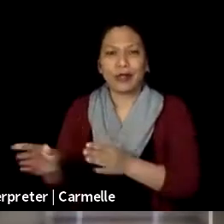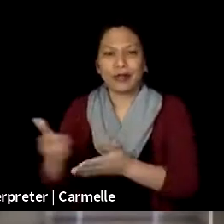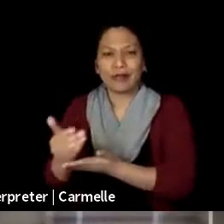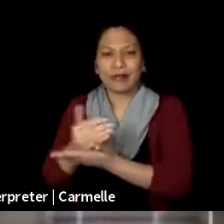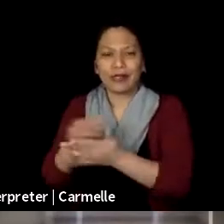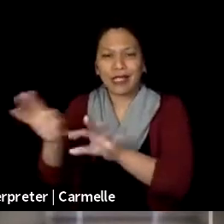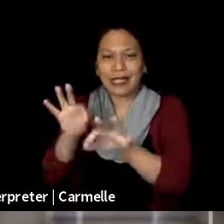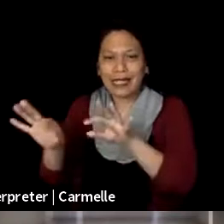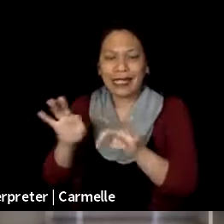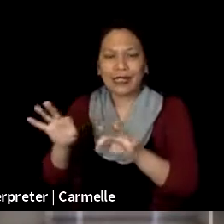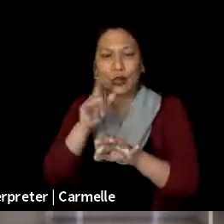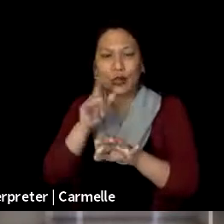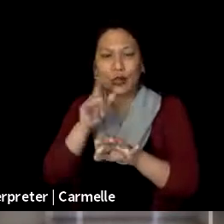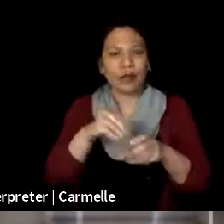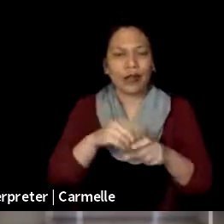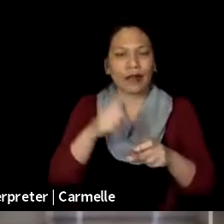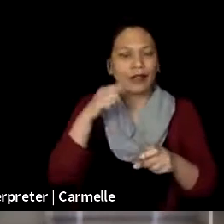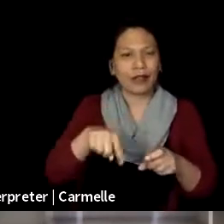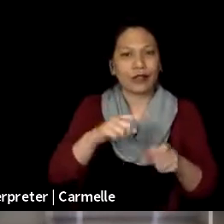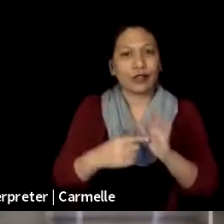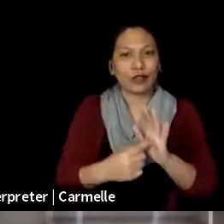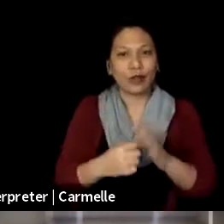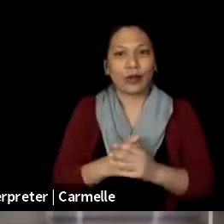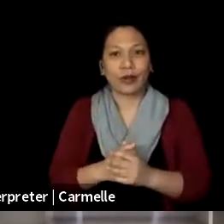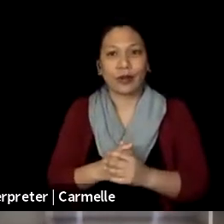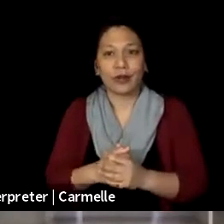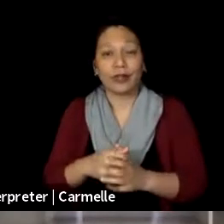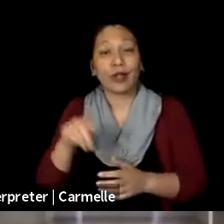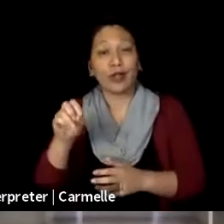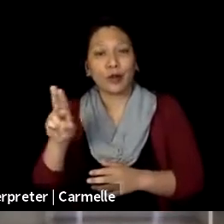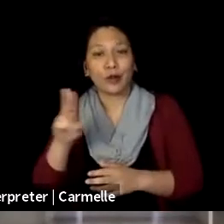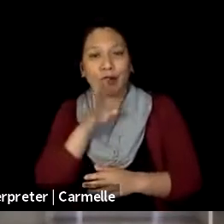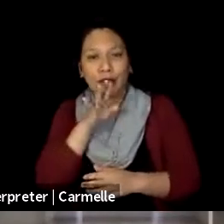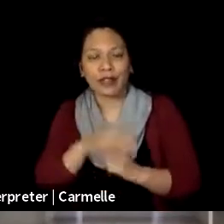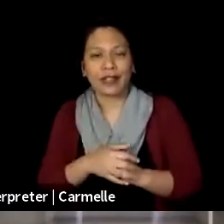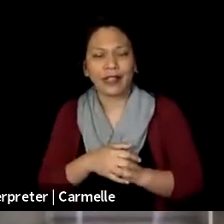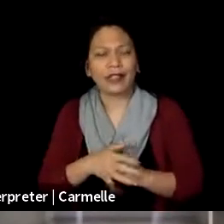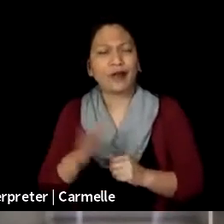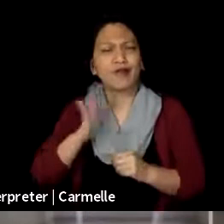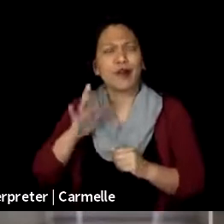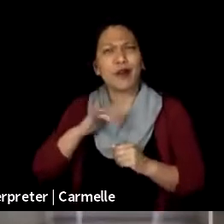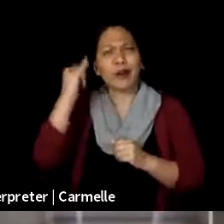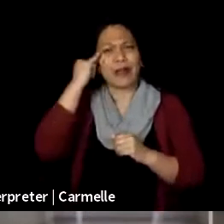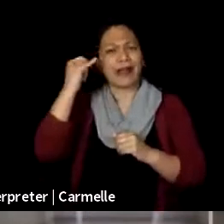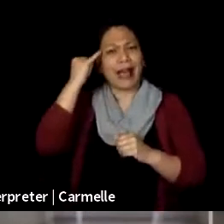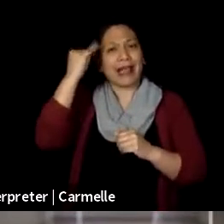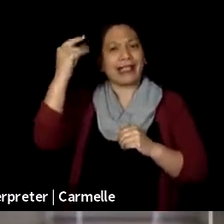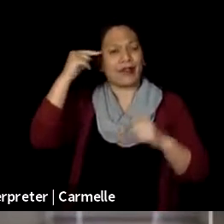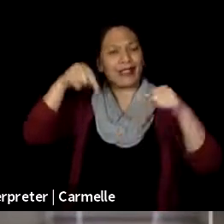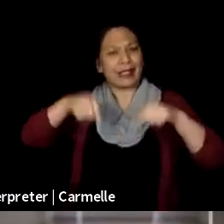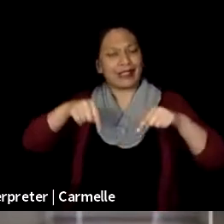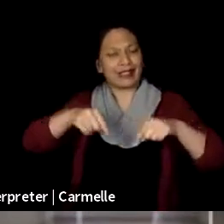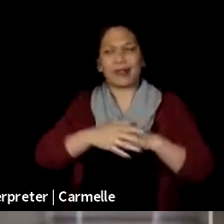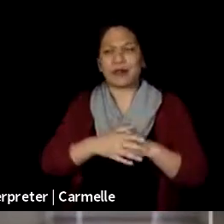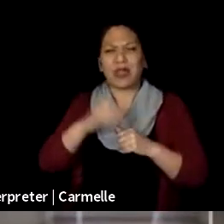and Storytelling. When imagining what this series could be, we imagined it as an opportunity to